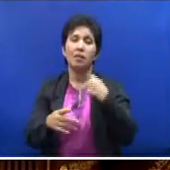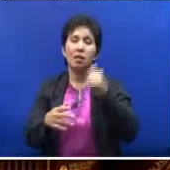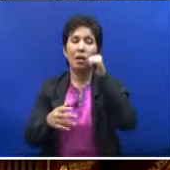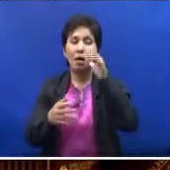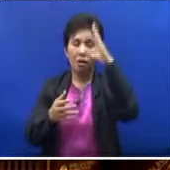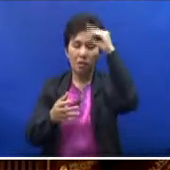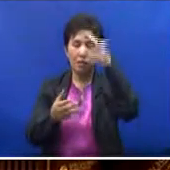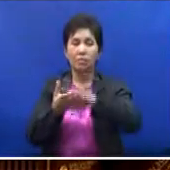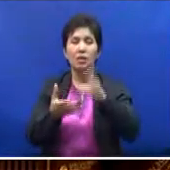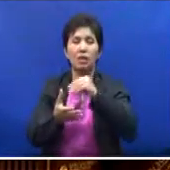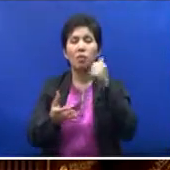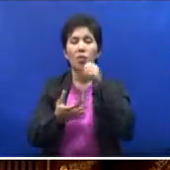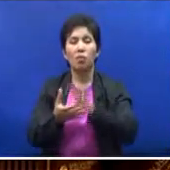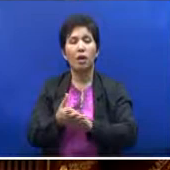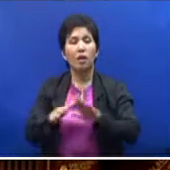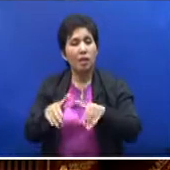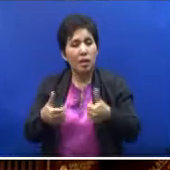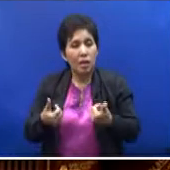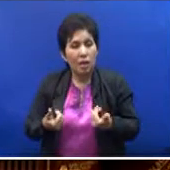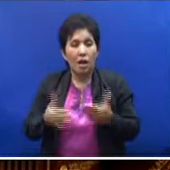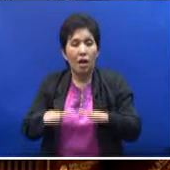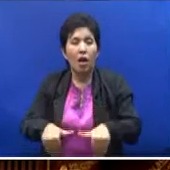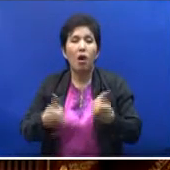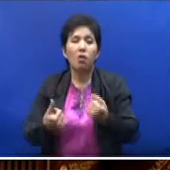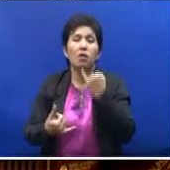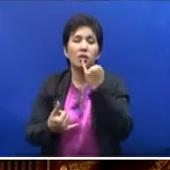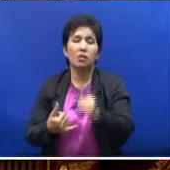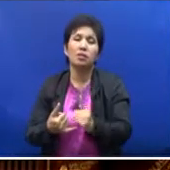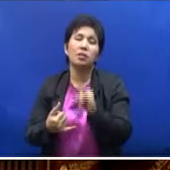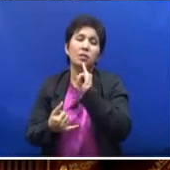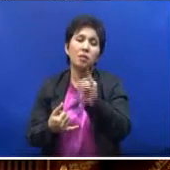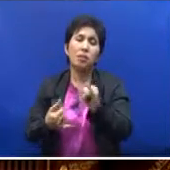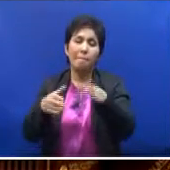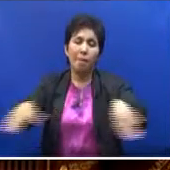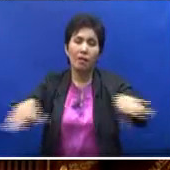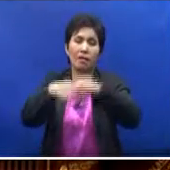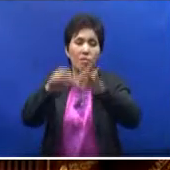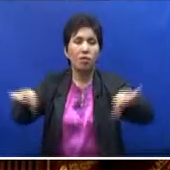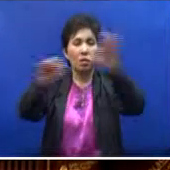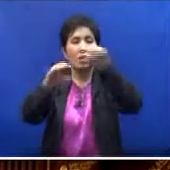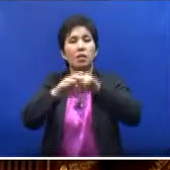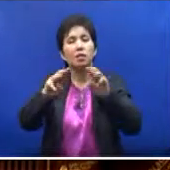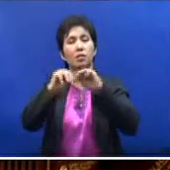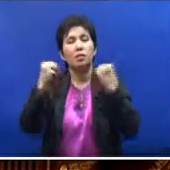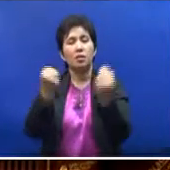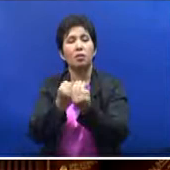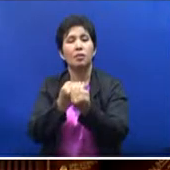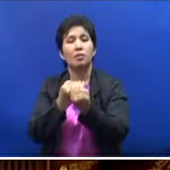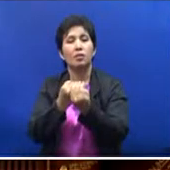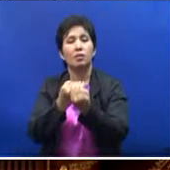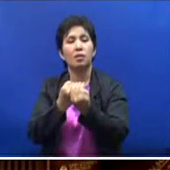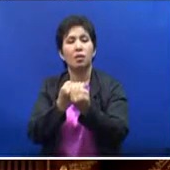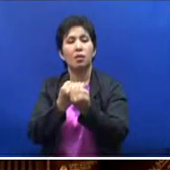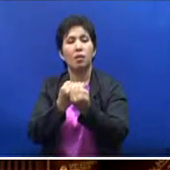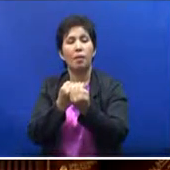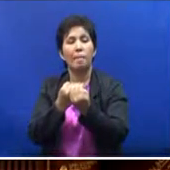we need to see how marriage is important in a society. Okay, and then when we discuss about the importance of